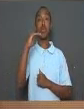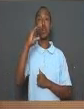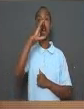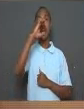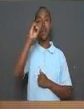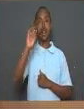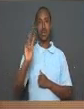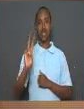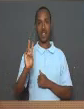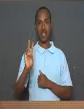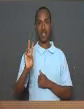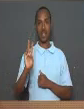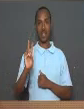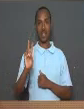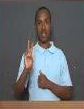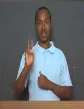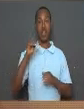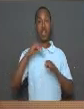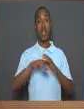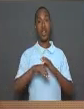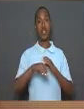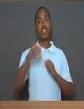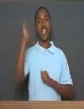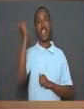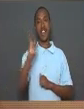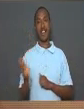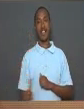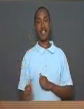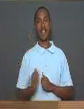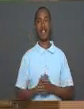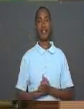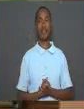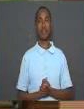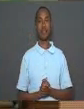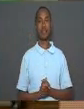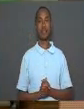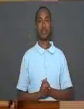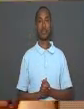carbon dioxide in the air.